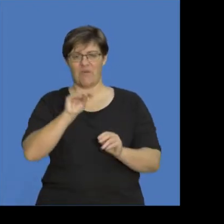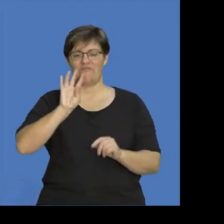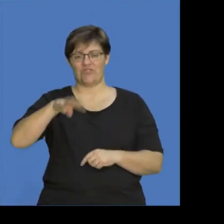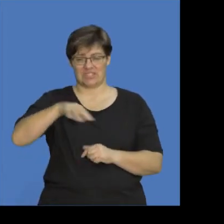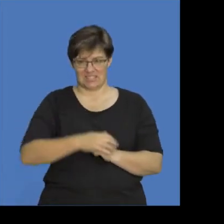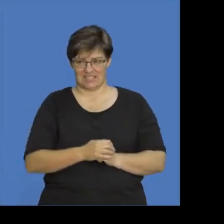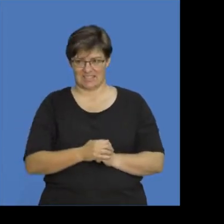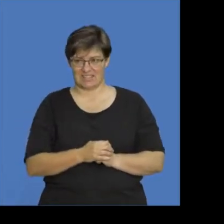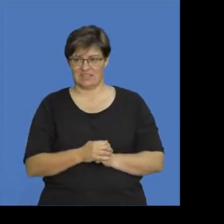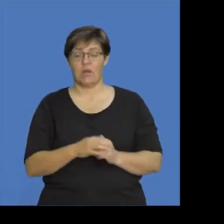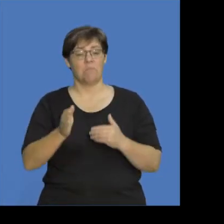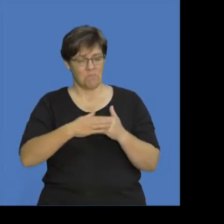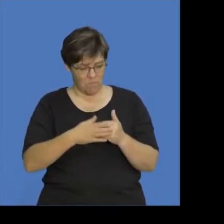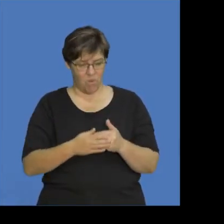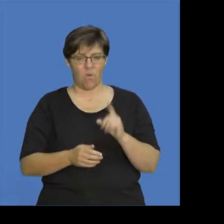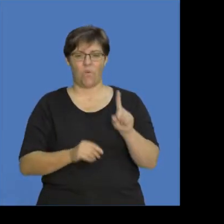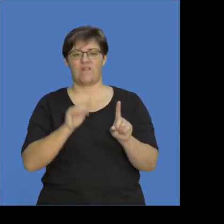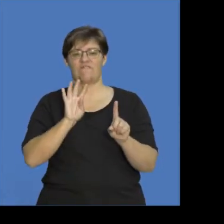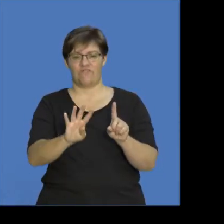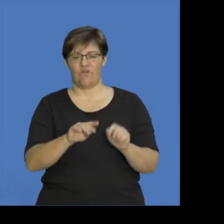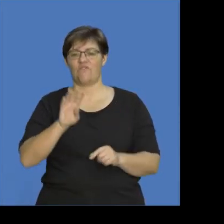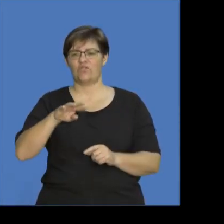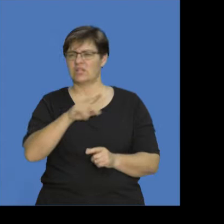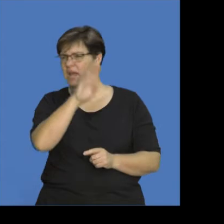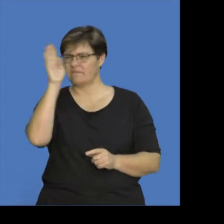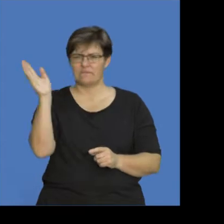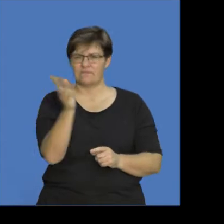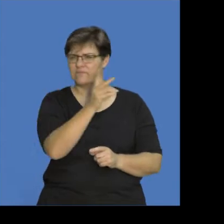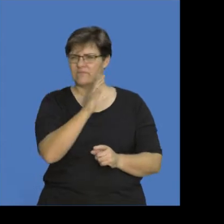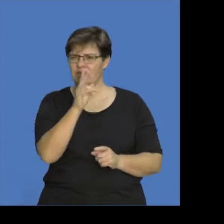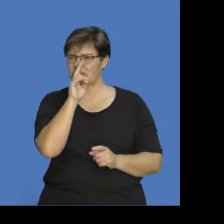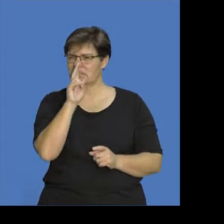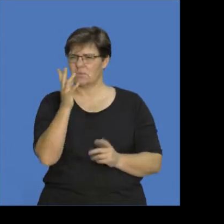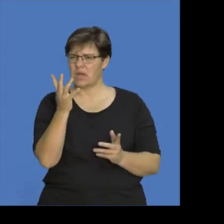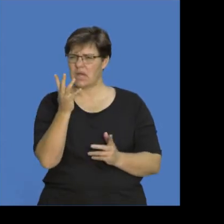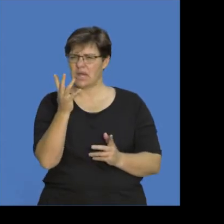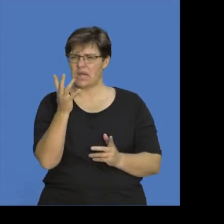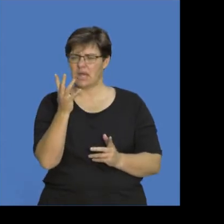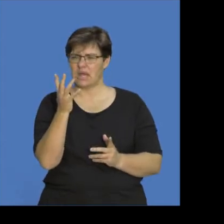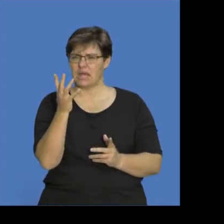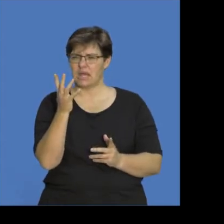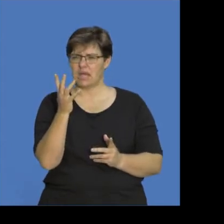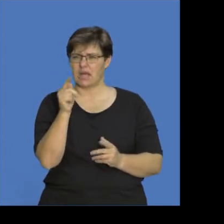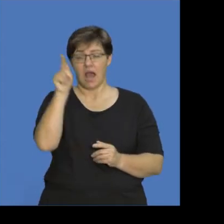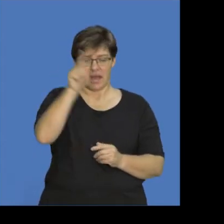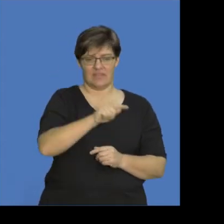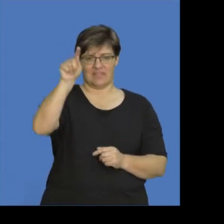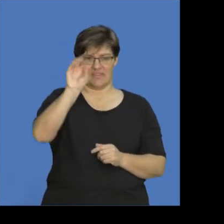means 14. Then another 14. We have another 14. Can I see